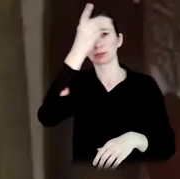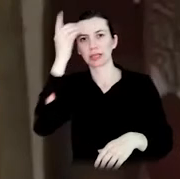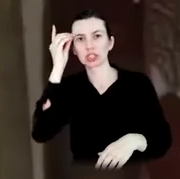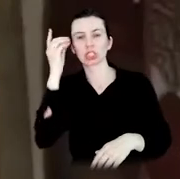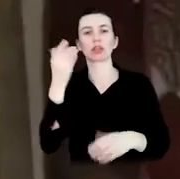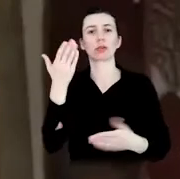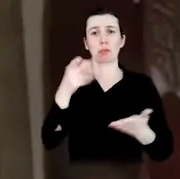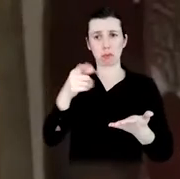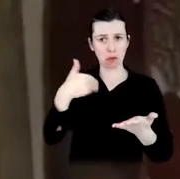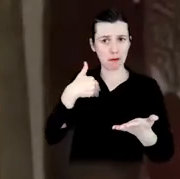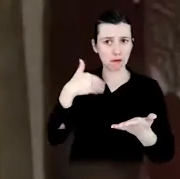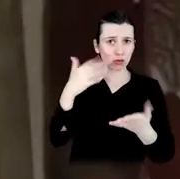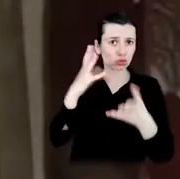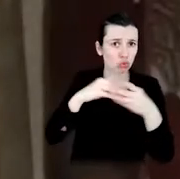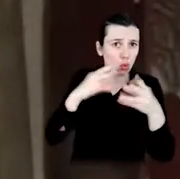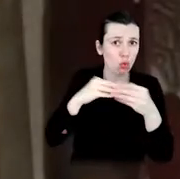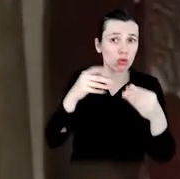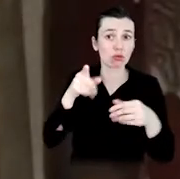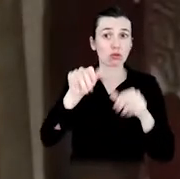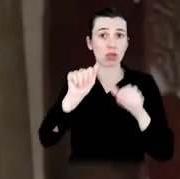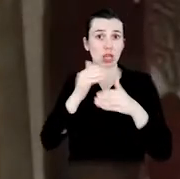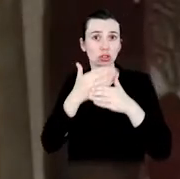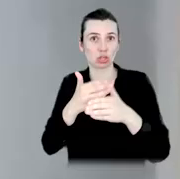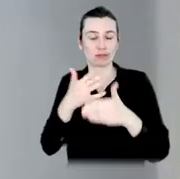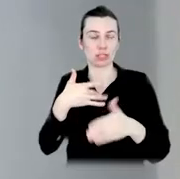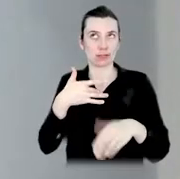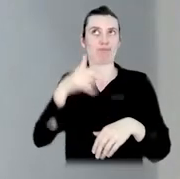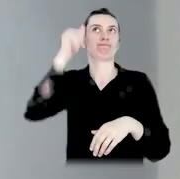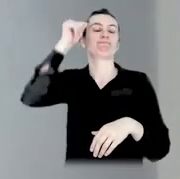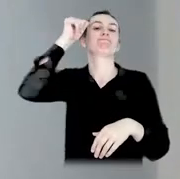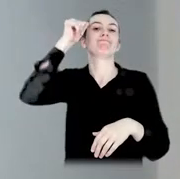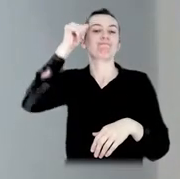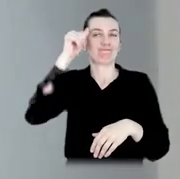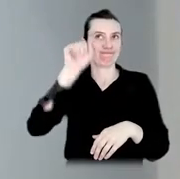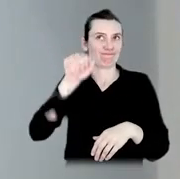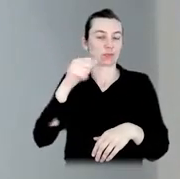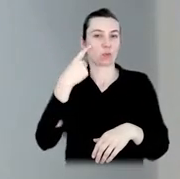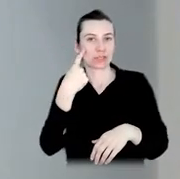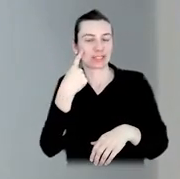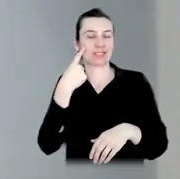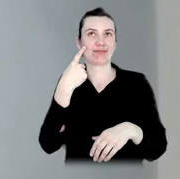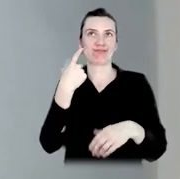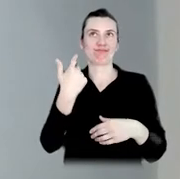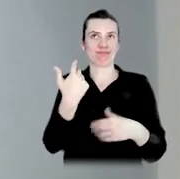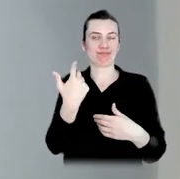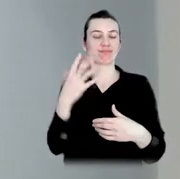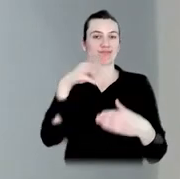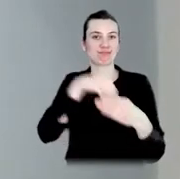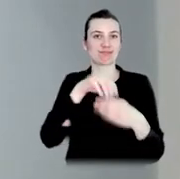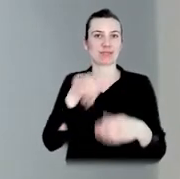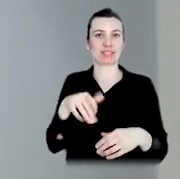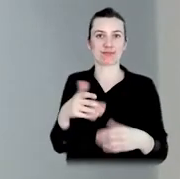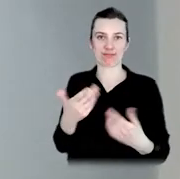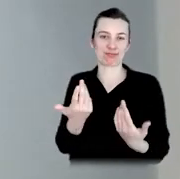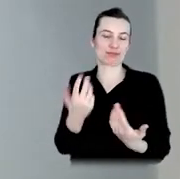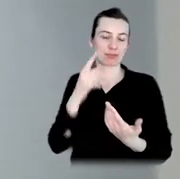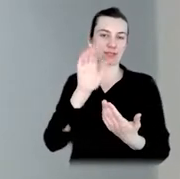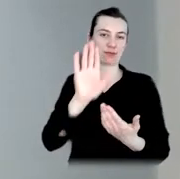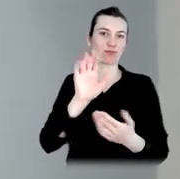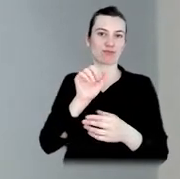a story that may stand out that you could share that you were able to witness and be a part of because of what you